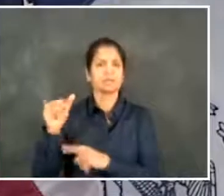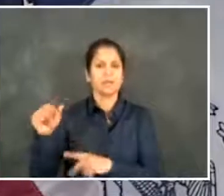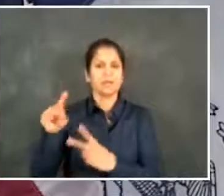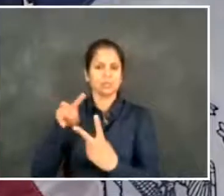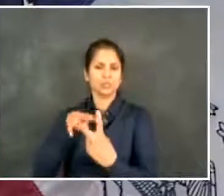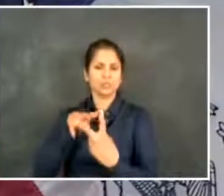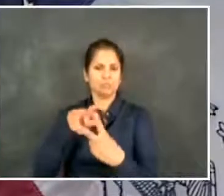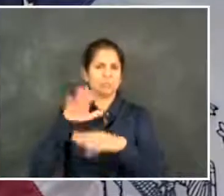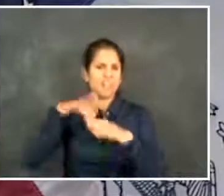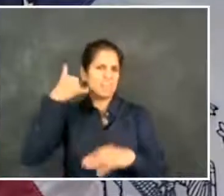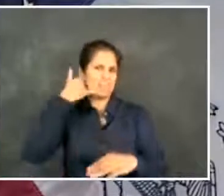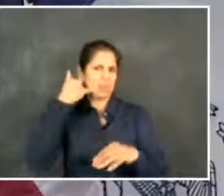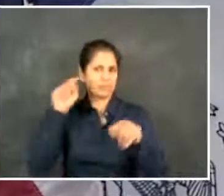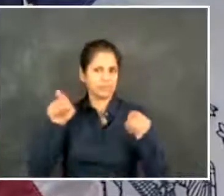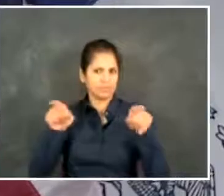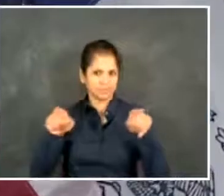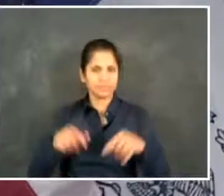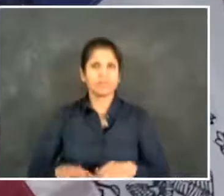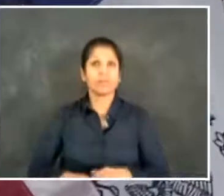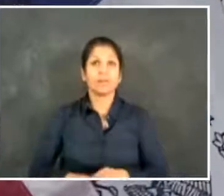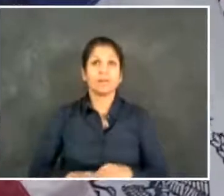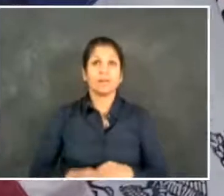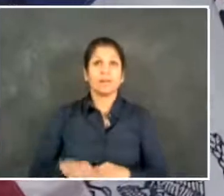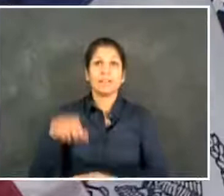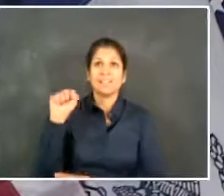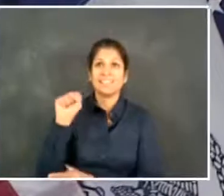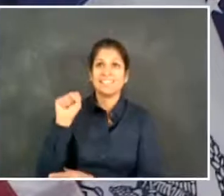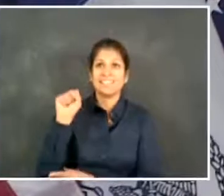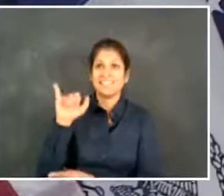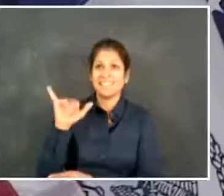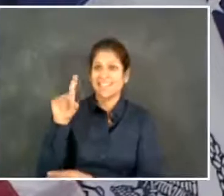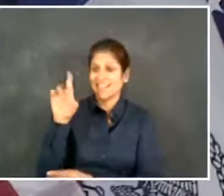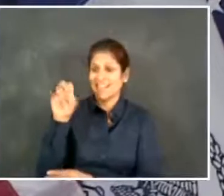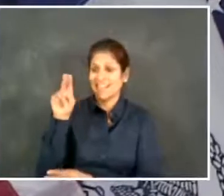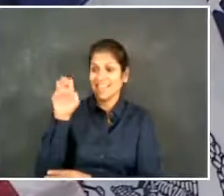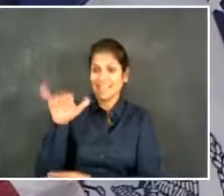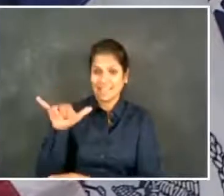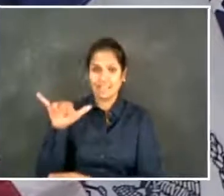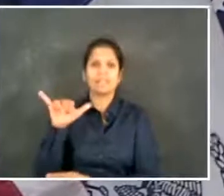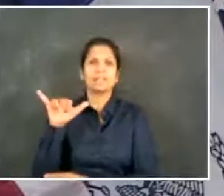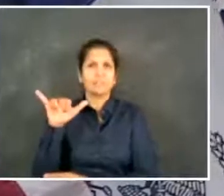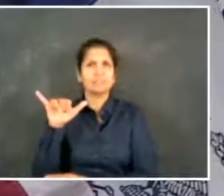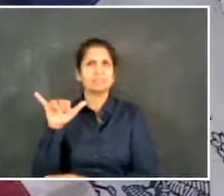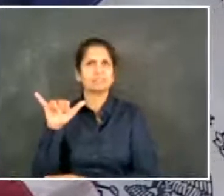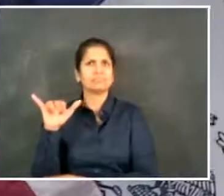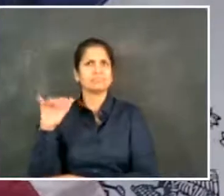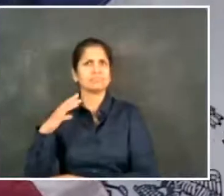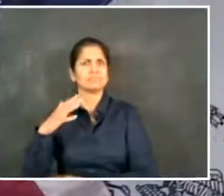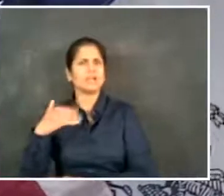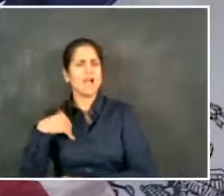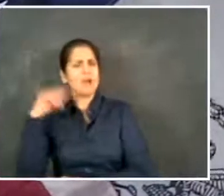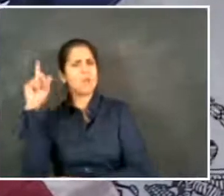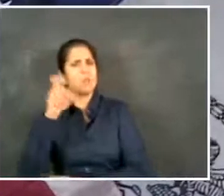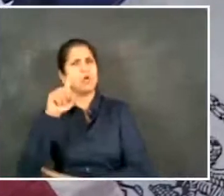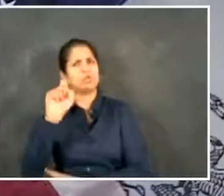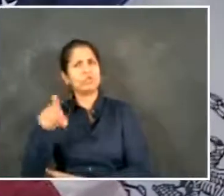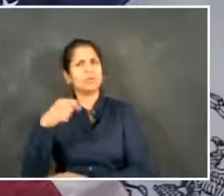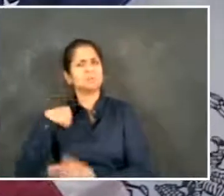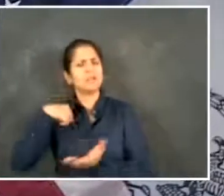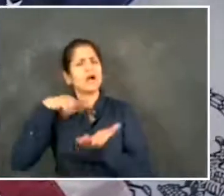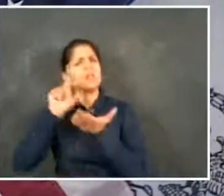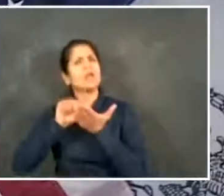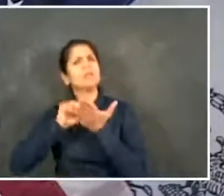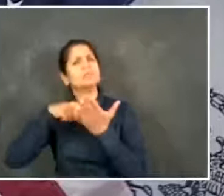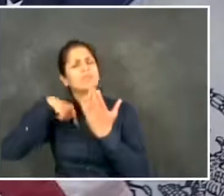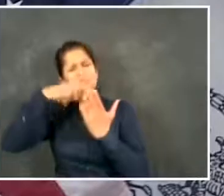Mr. Mayor, so my paper has been trying to find out how many people have been tested at Staten Island's One Medical test site at